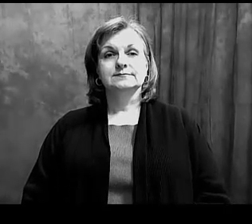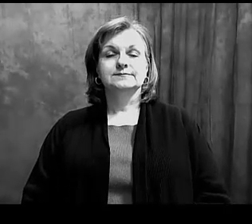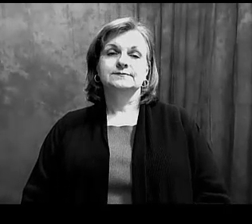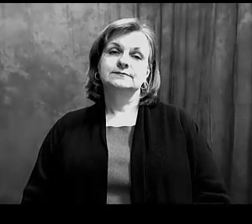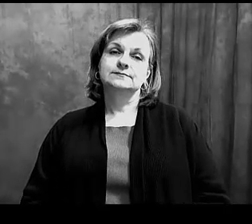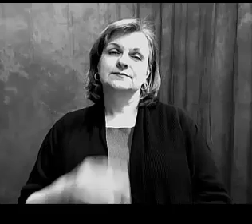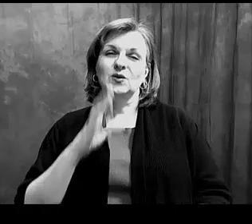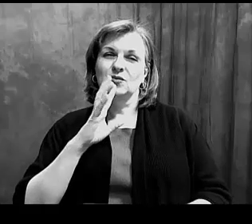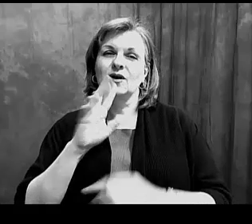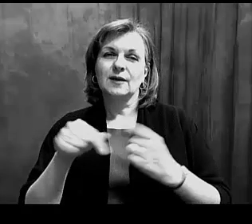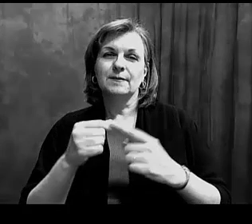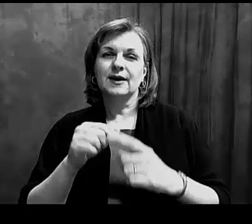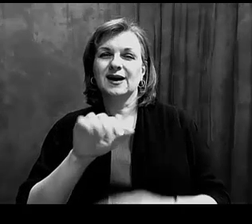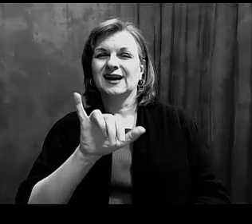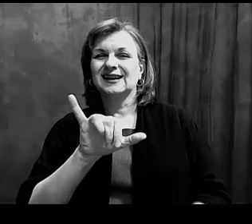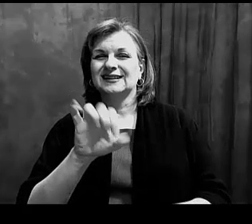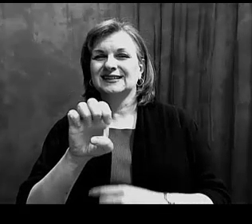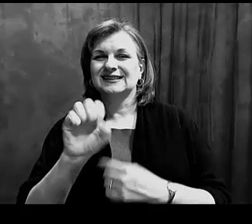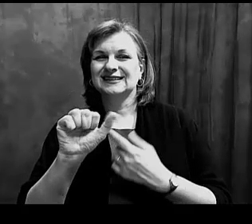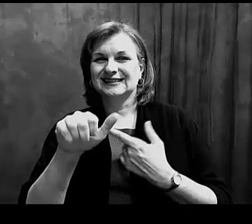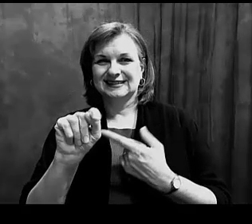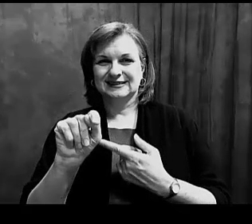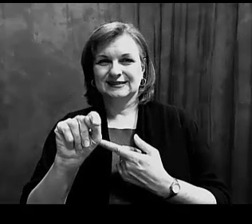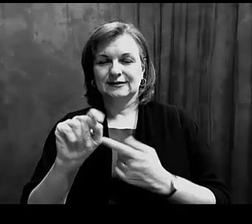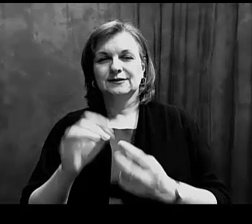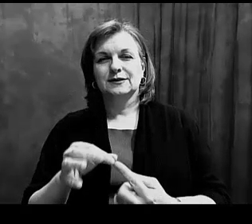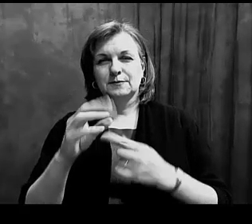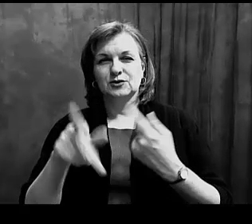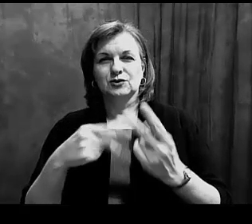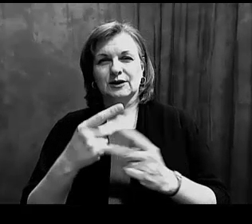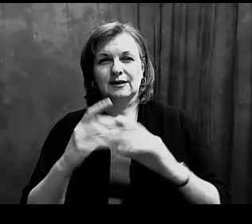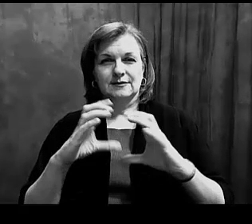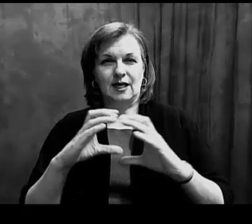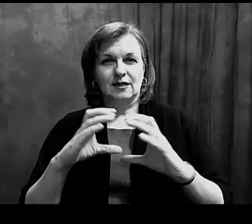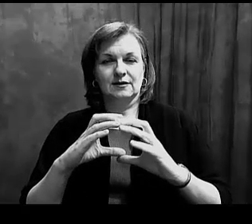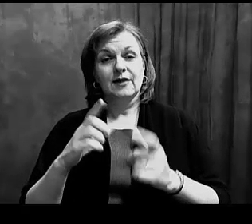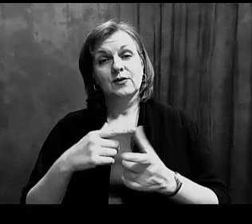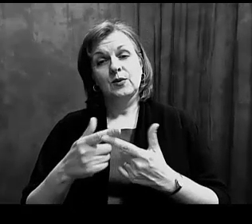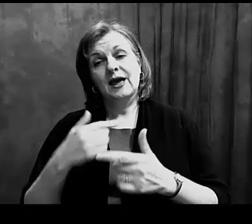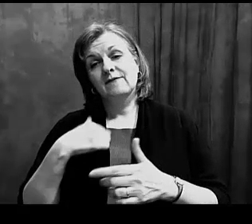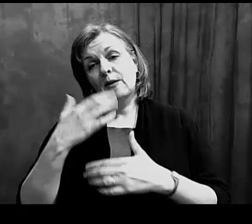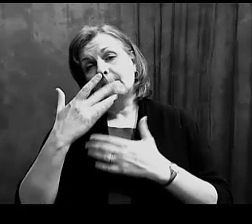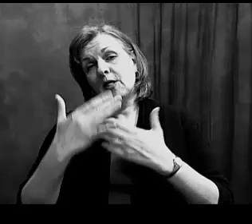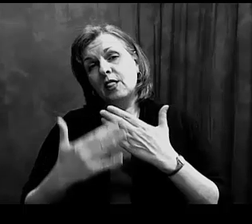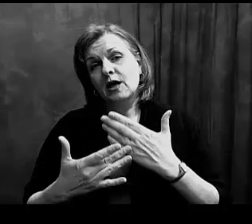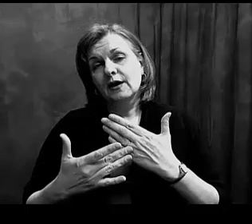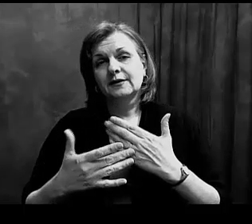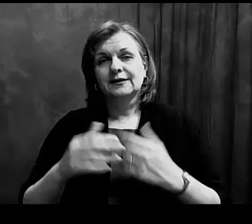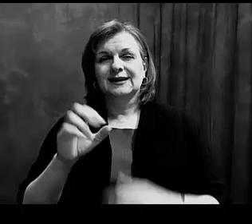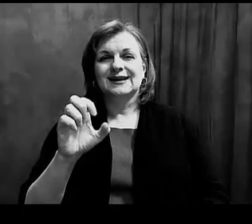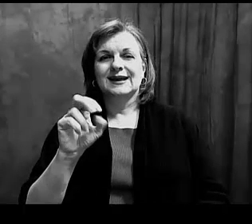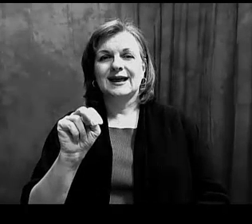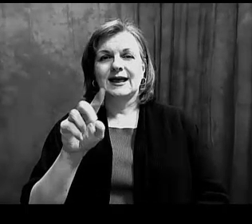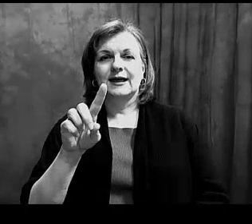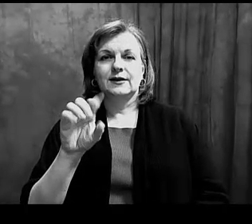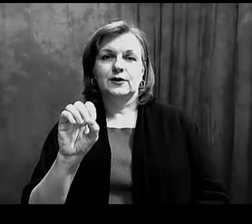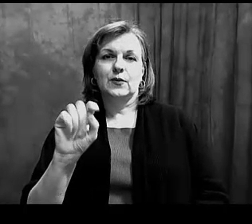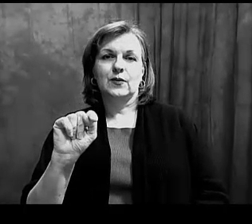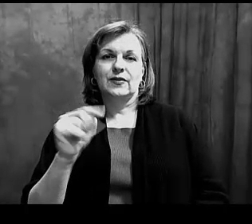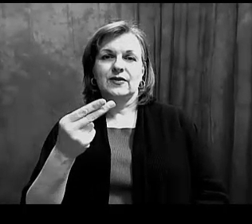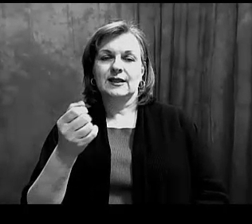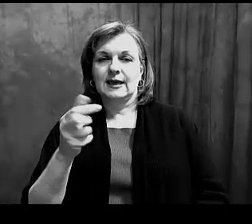So we talk about yeast a lot as being a very special kind of cell. And then we have things like blood and